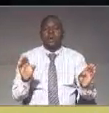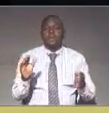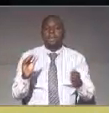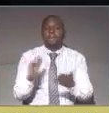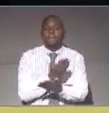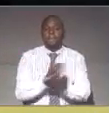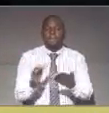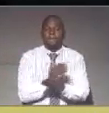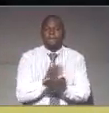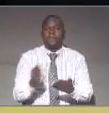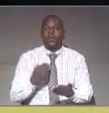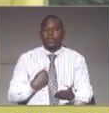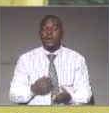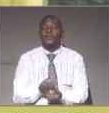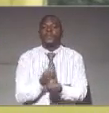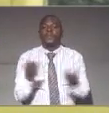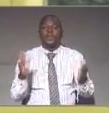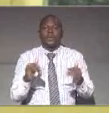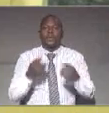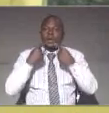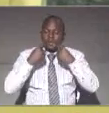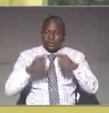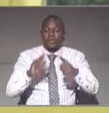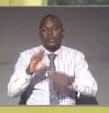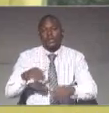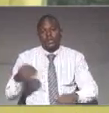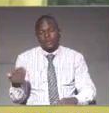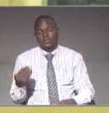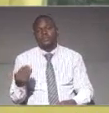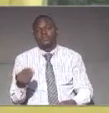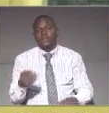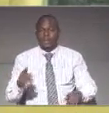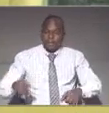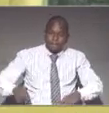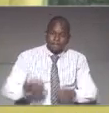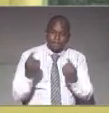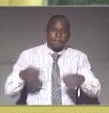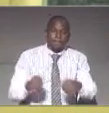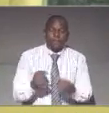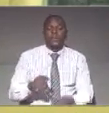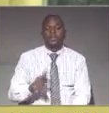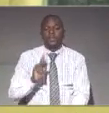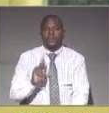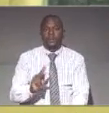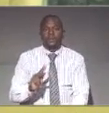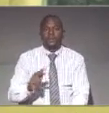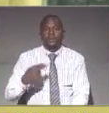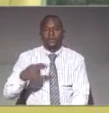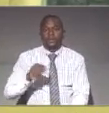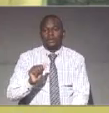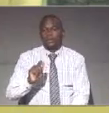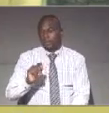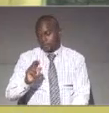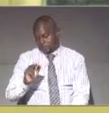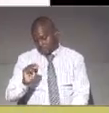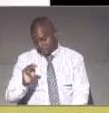both want a majority. The announcement comes after it clashes in the capital, Khartoum. At a joint news